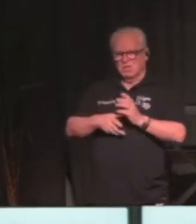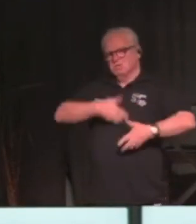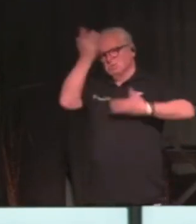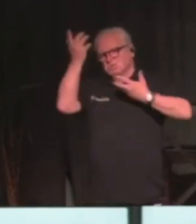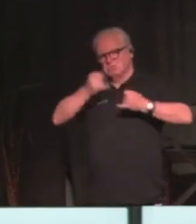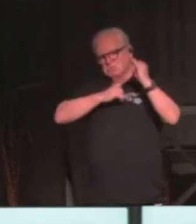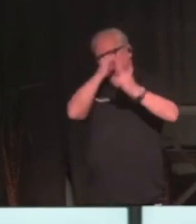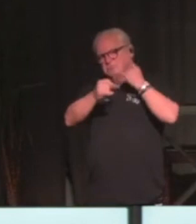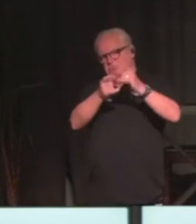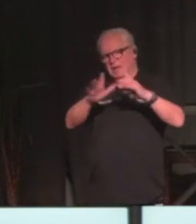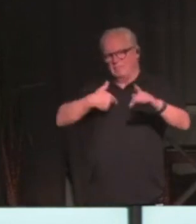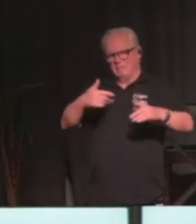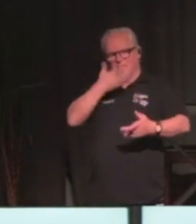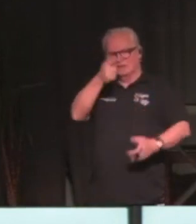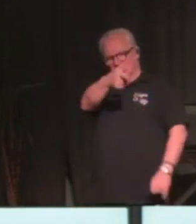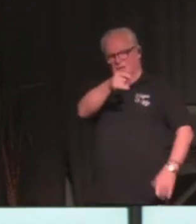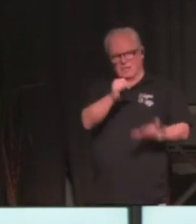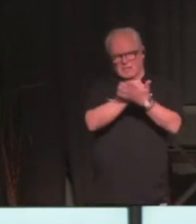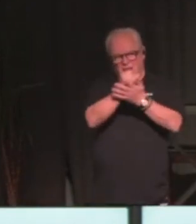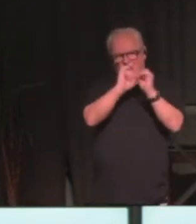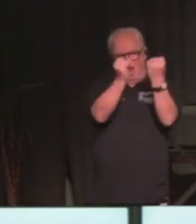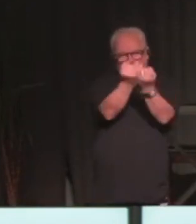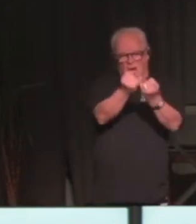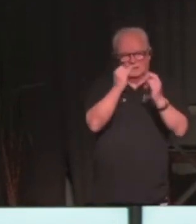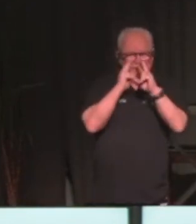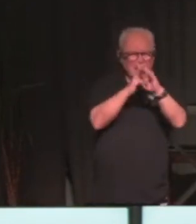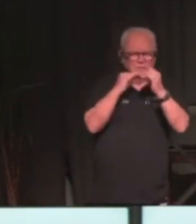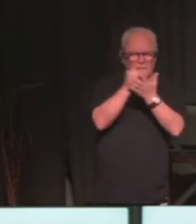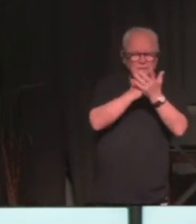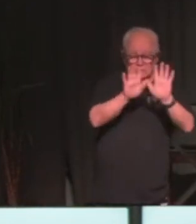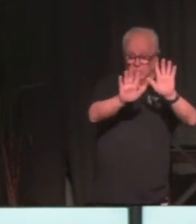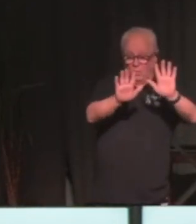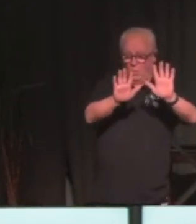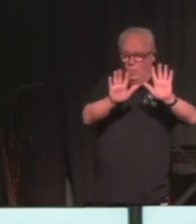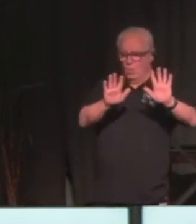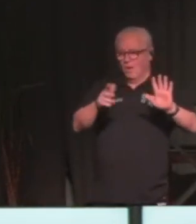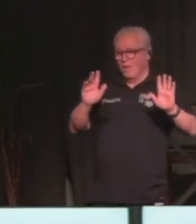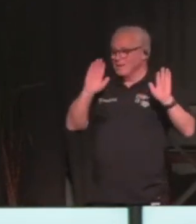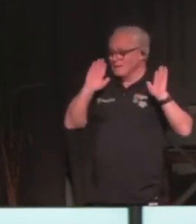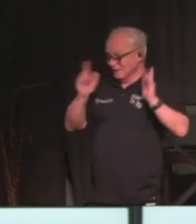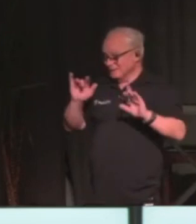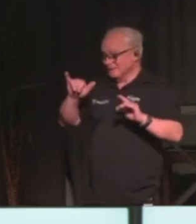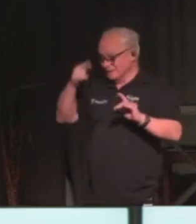instead of getting offended at them, instead of getting uptight with them. And listen, we can be